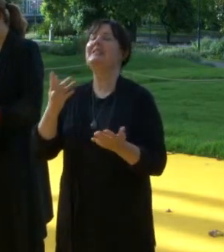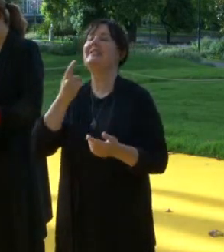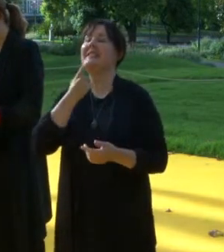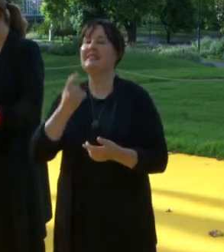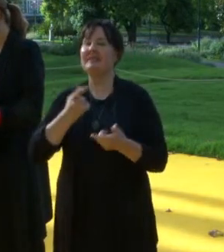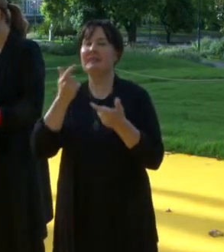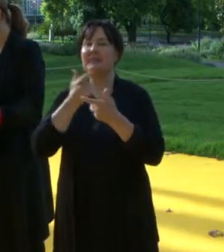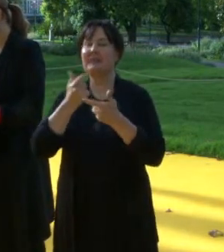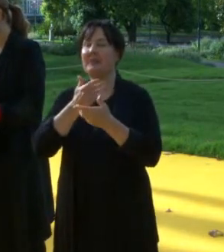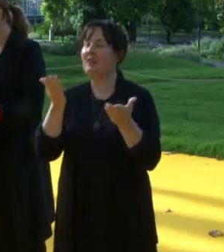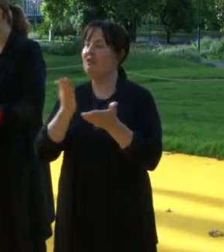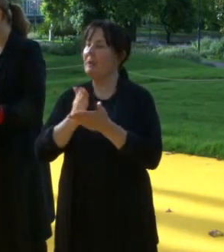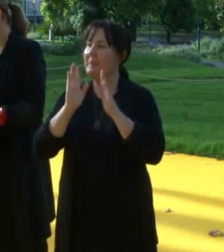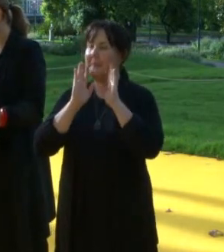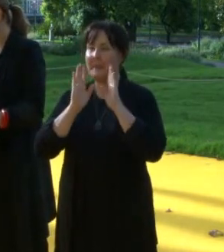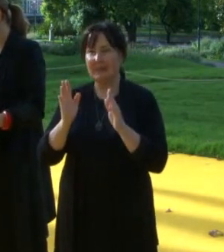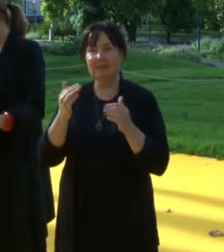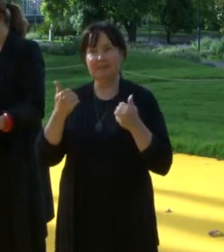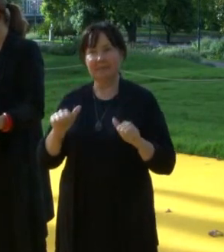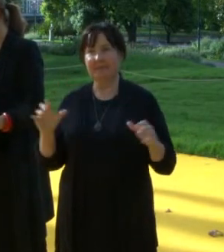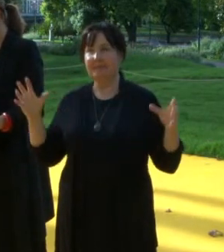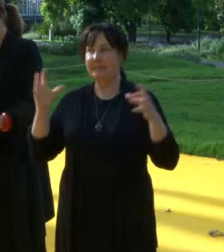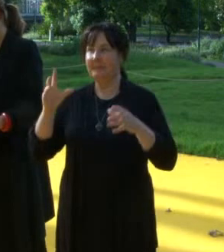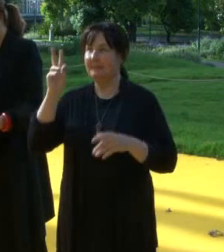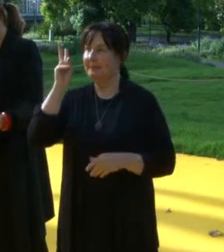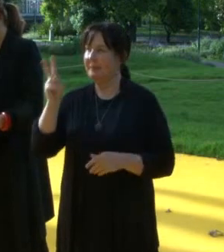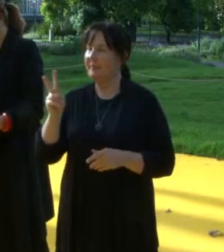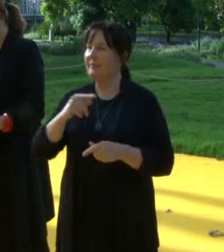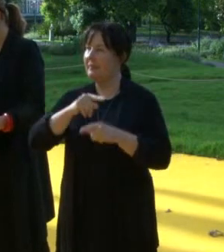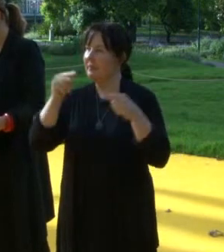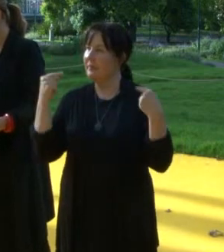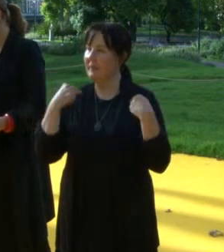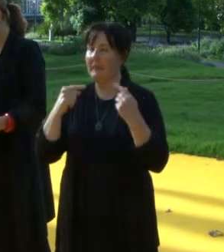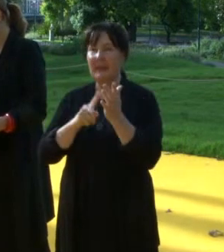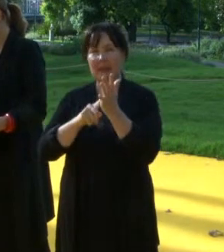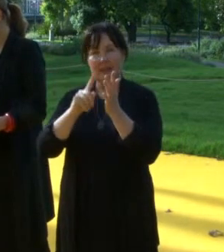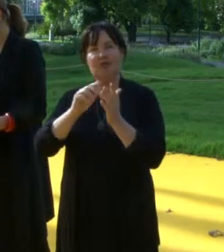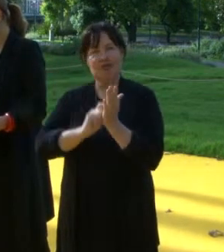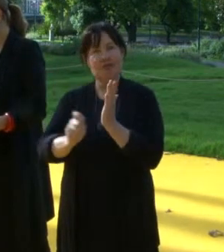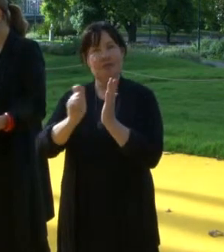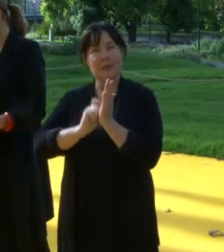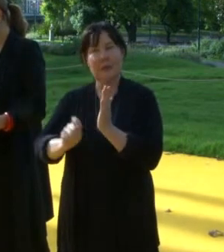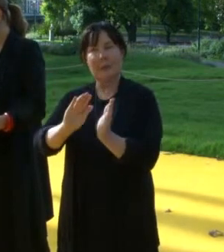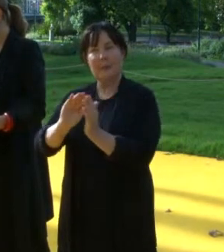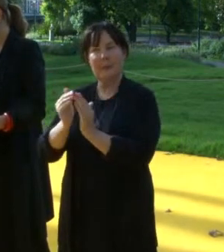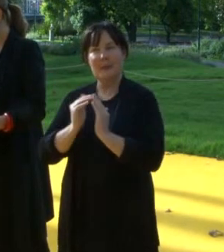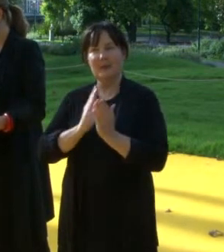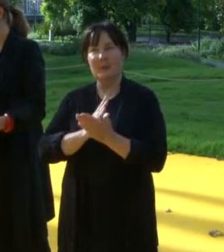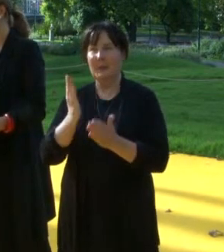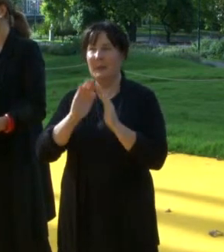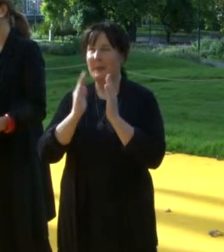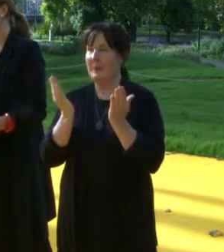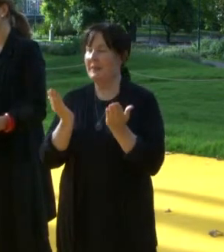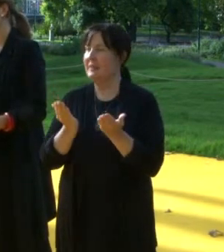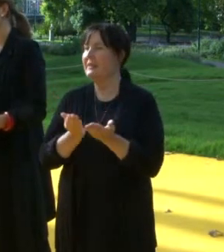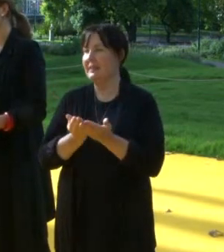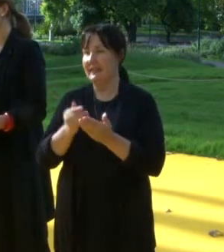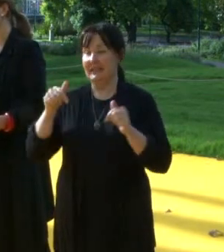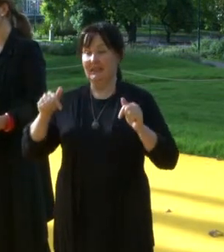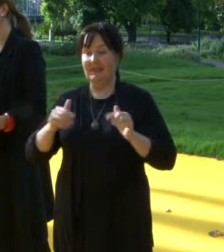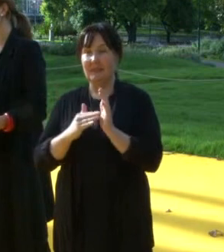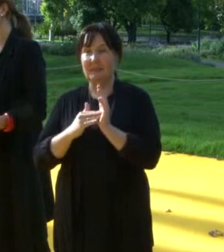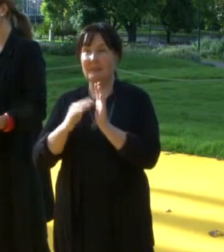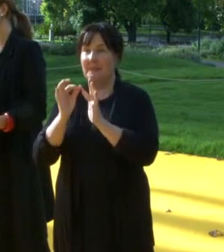Seriously, how amazing for us all to come together again as a literary community in the real world, not on Zoom, here at the Pavilion